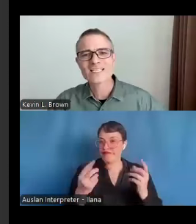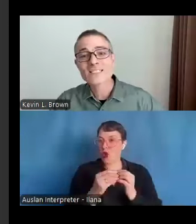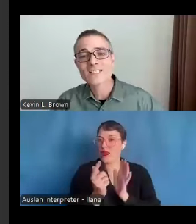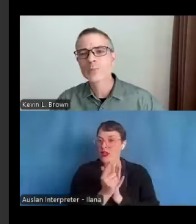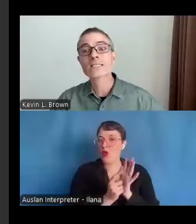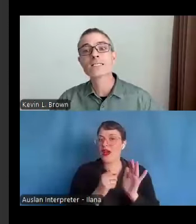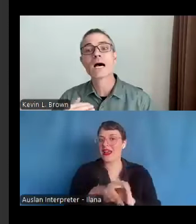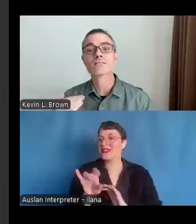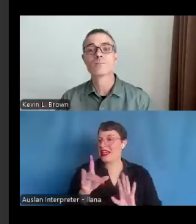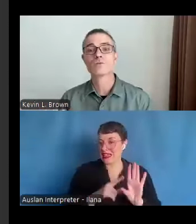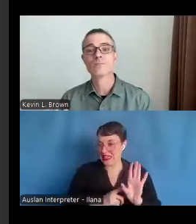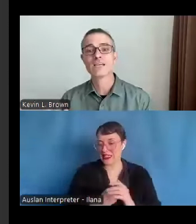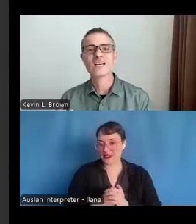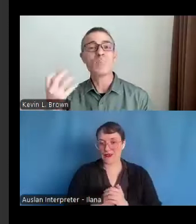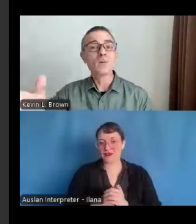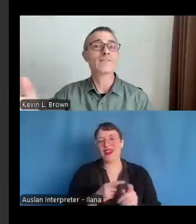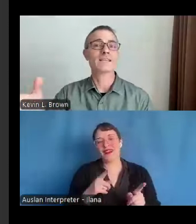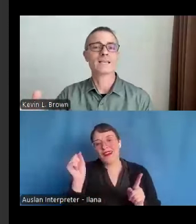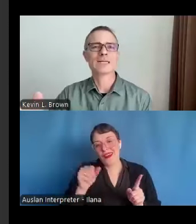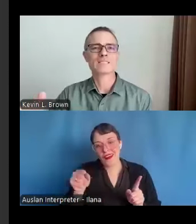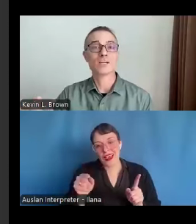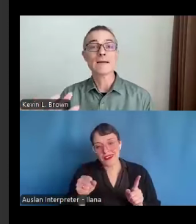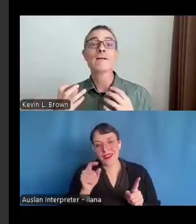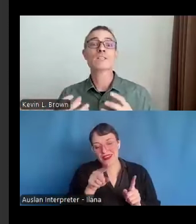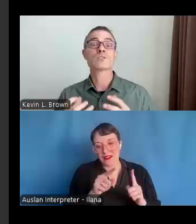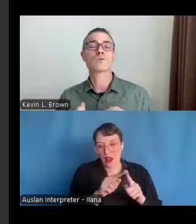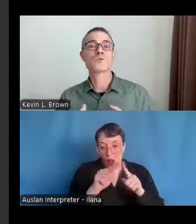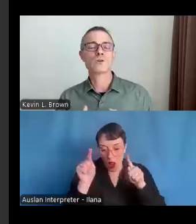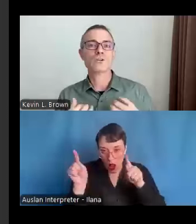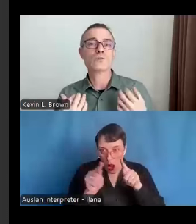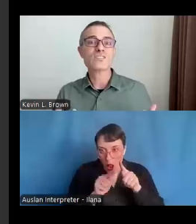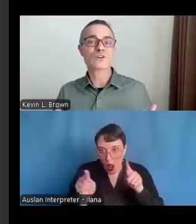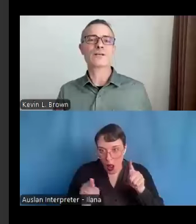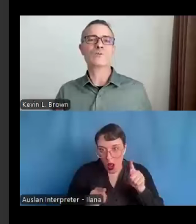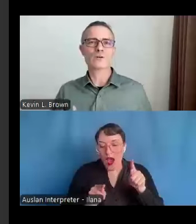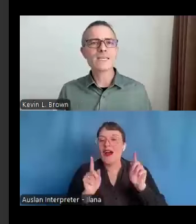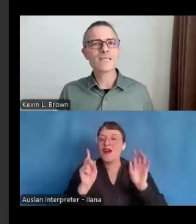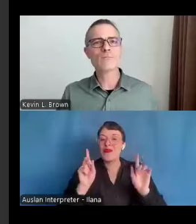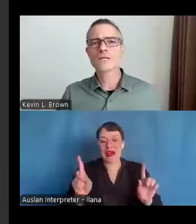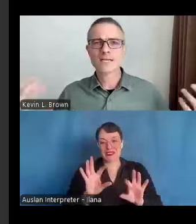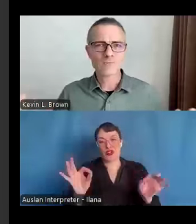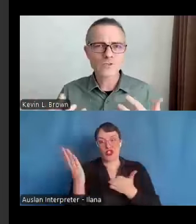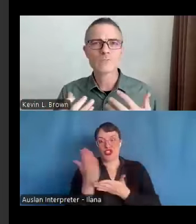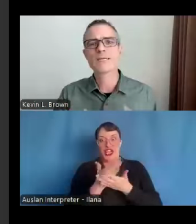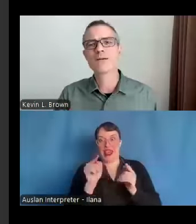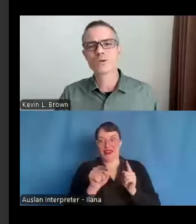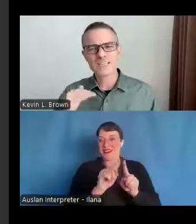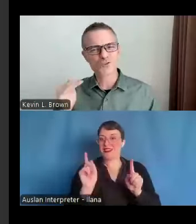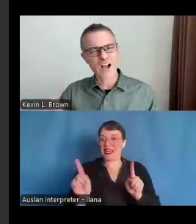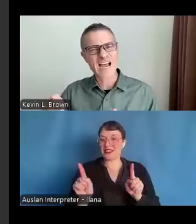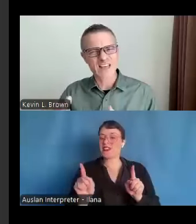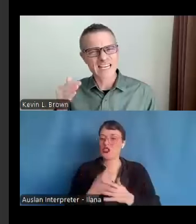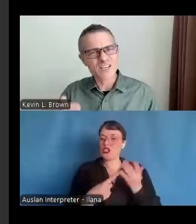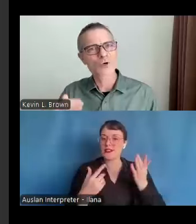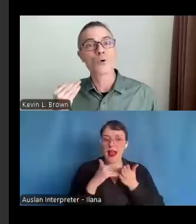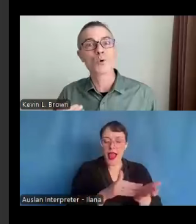clunky sentence, but it's not supposed to be public-facing messaging. This is a tool you can use internally with your team, as a leadership team, to really